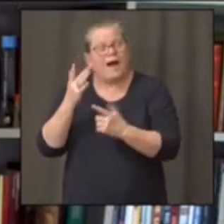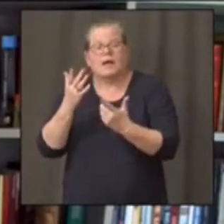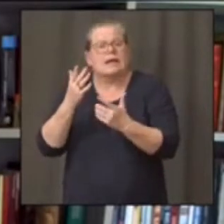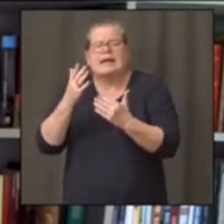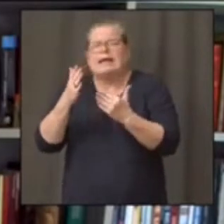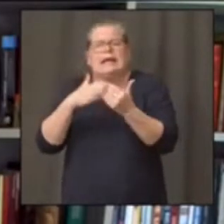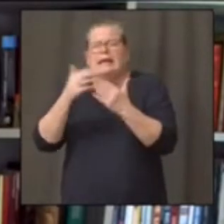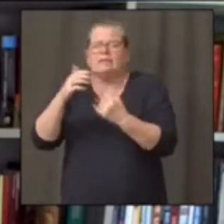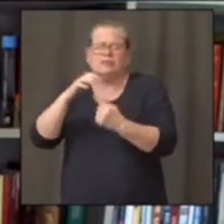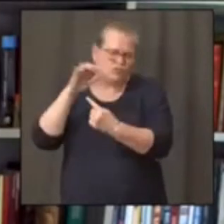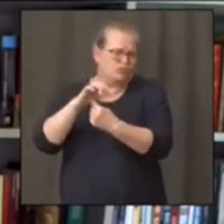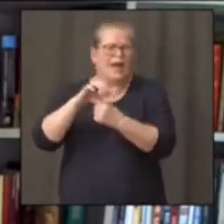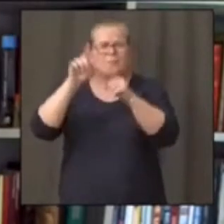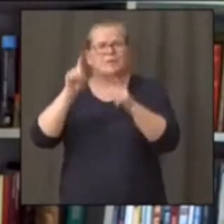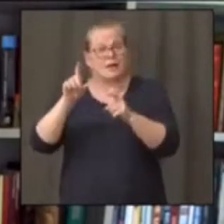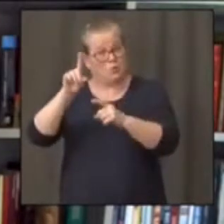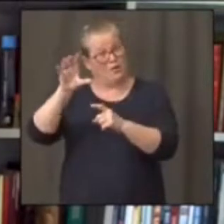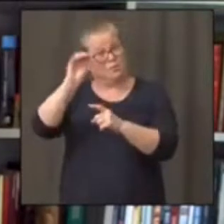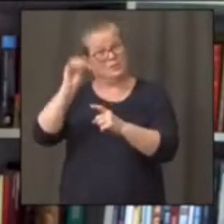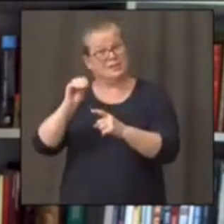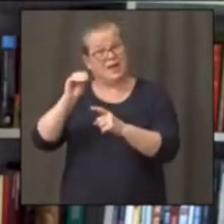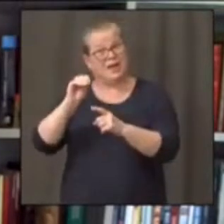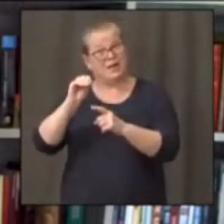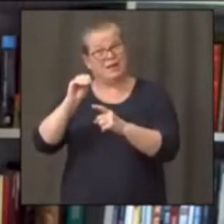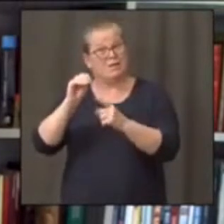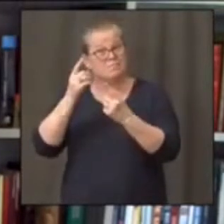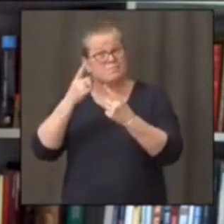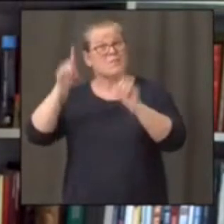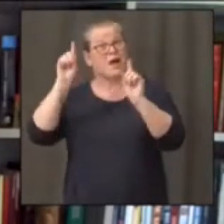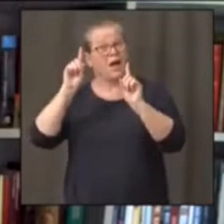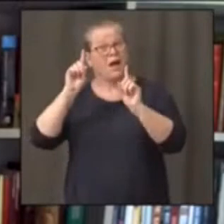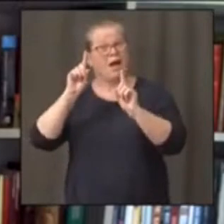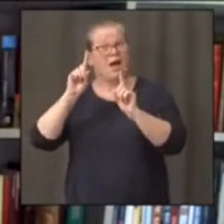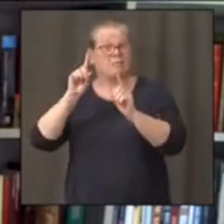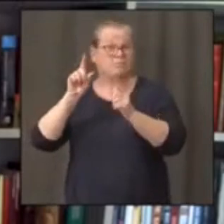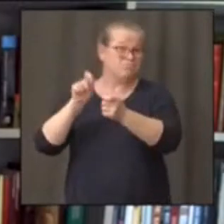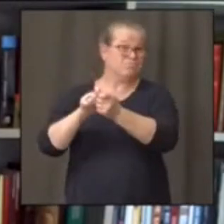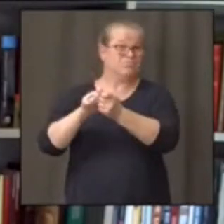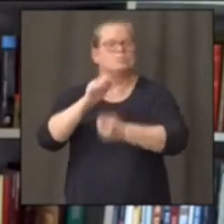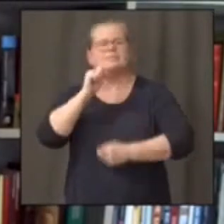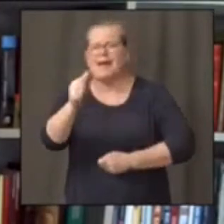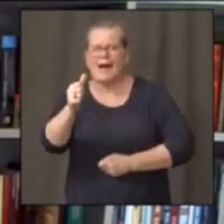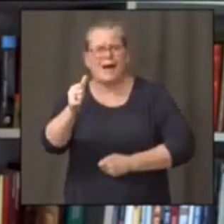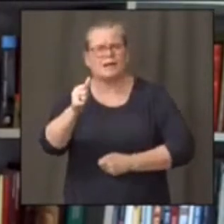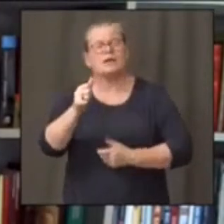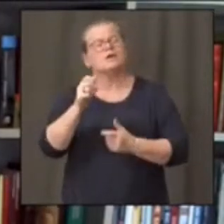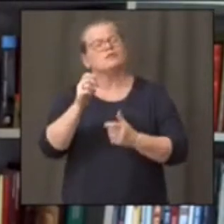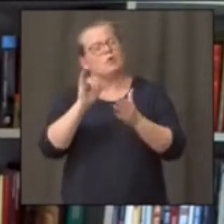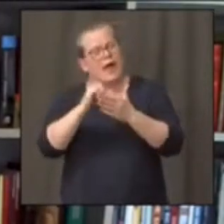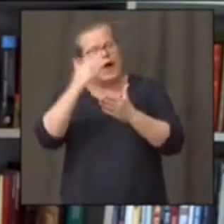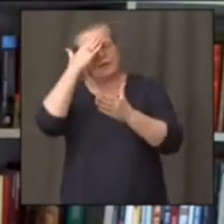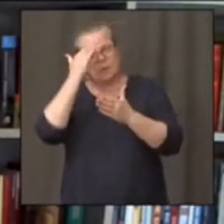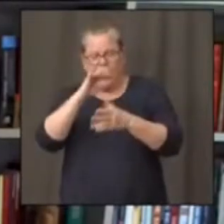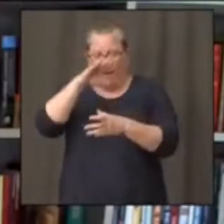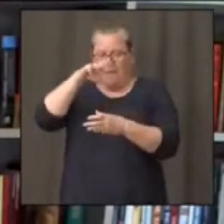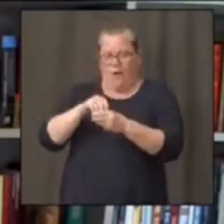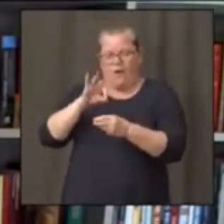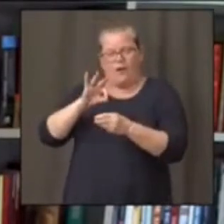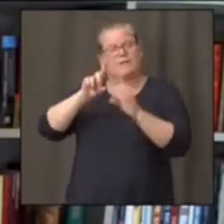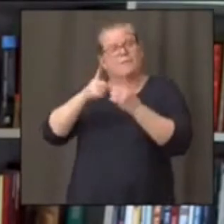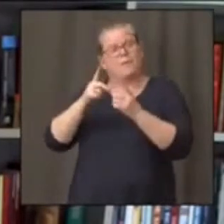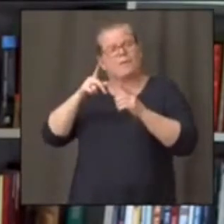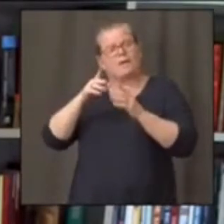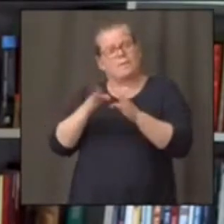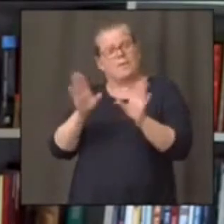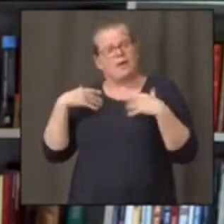careful investigation that the Department of Public Health did that's going to kind of really, really confirm whether